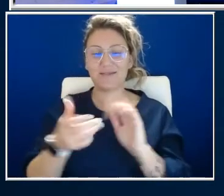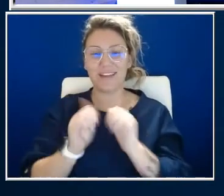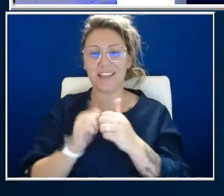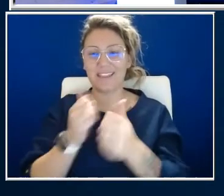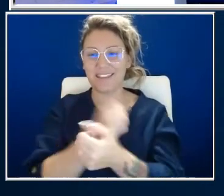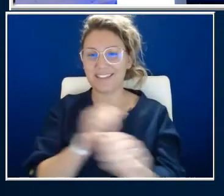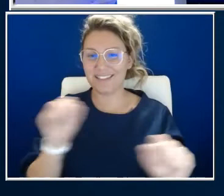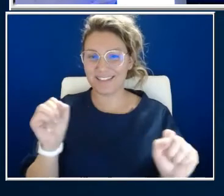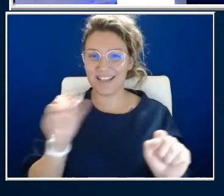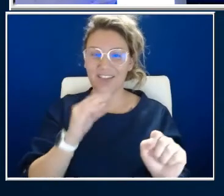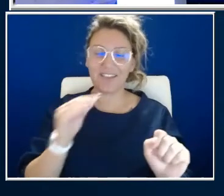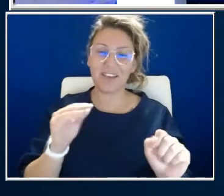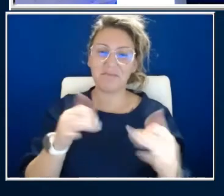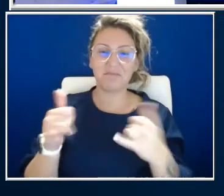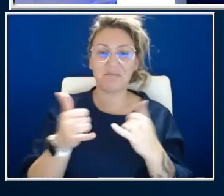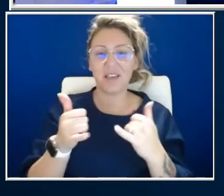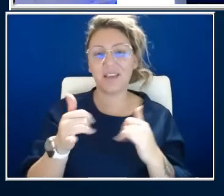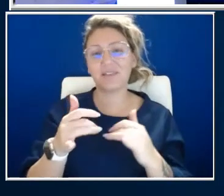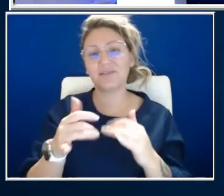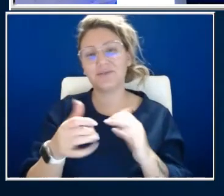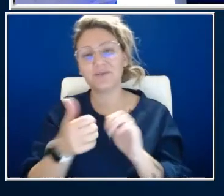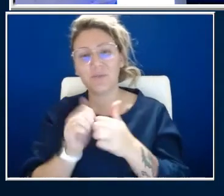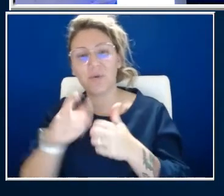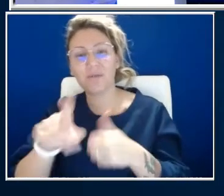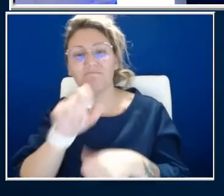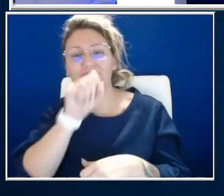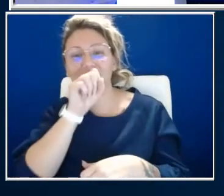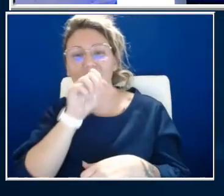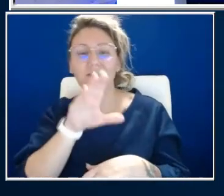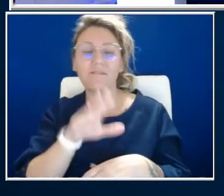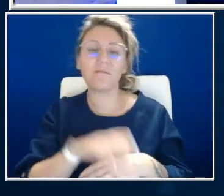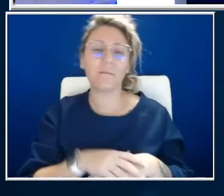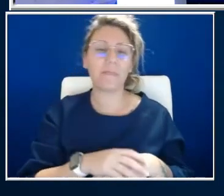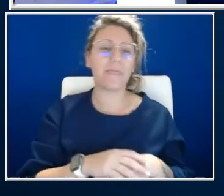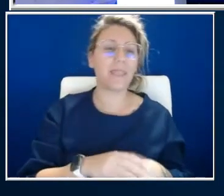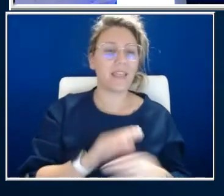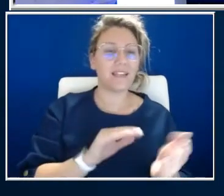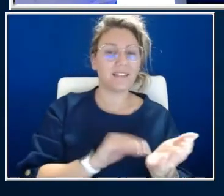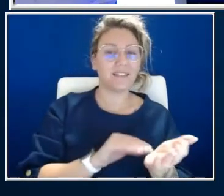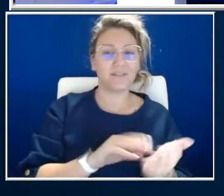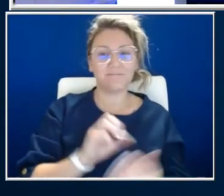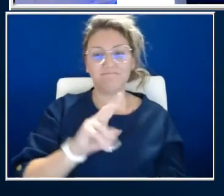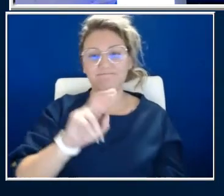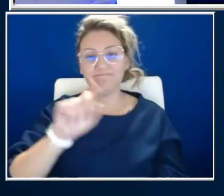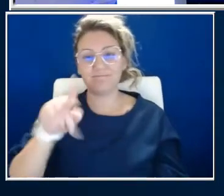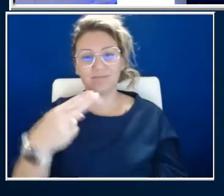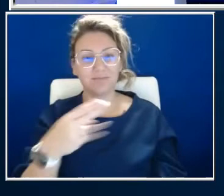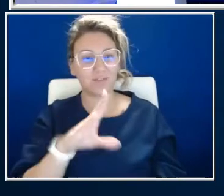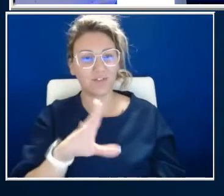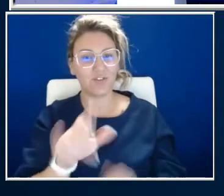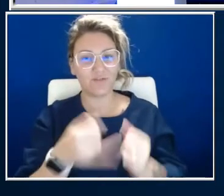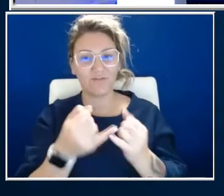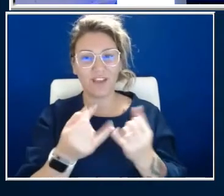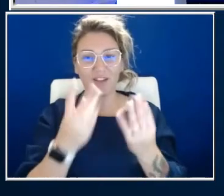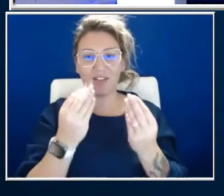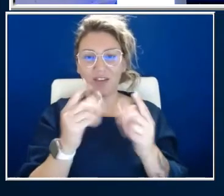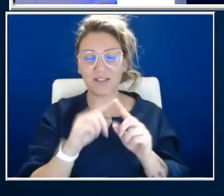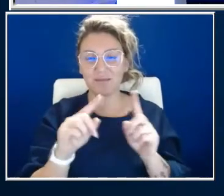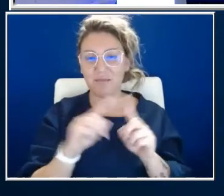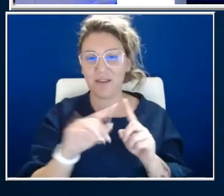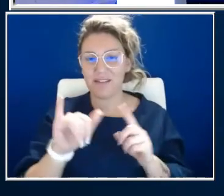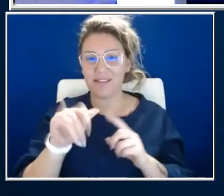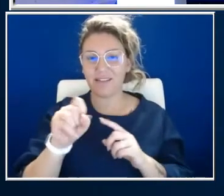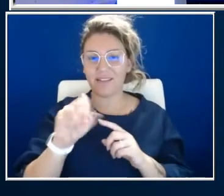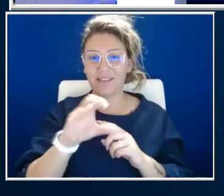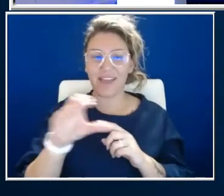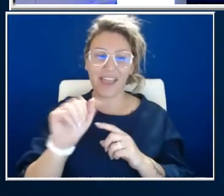playing the sports that they love, but again, putting their health first. Dr. Smith, I want to get to your final thoughts, but Isaac has a really good question, so I have to sneak it in because